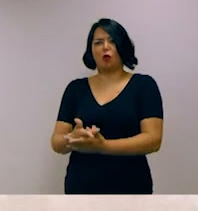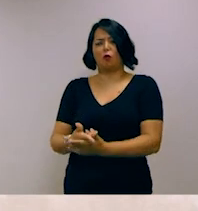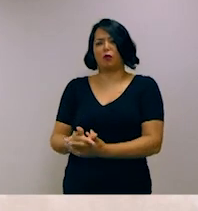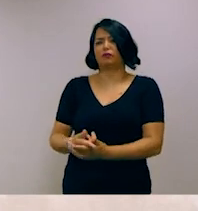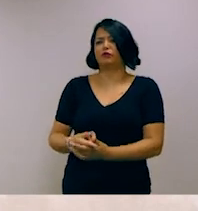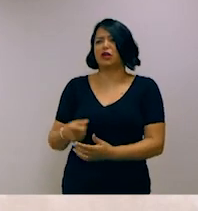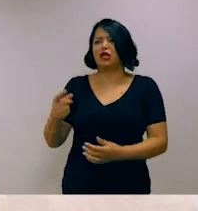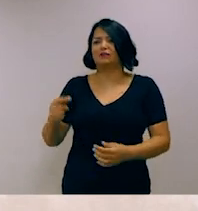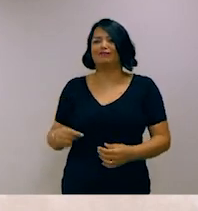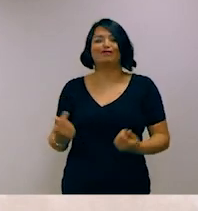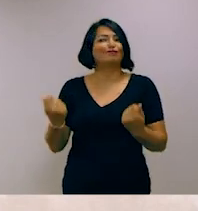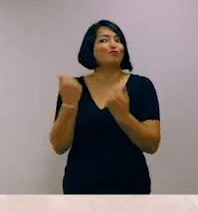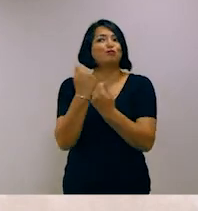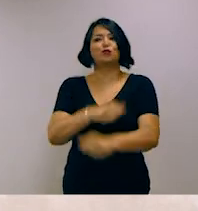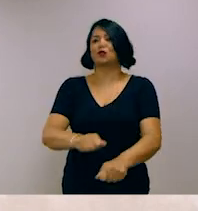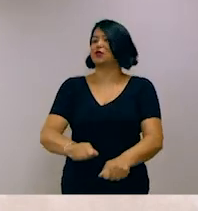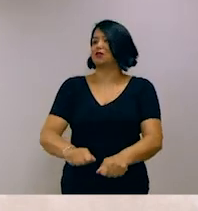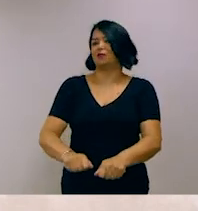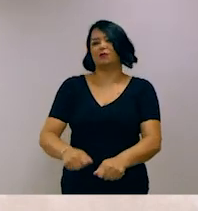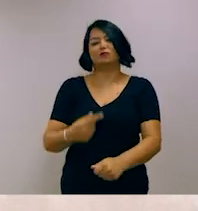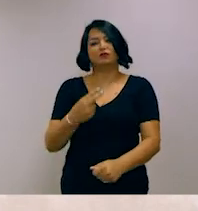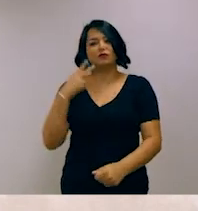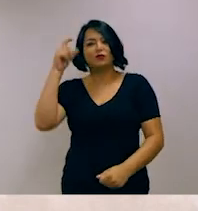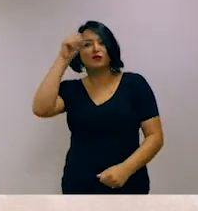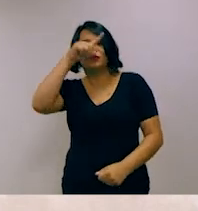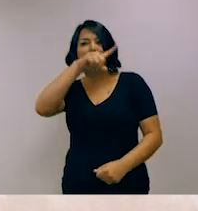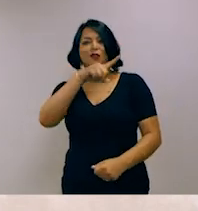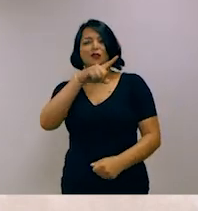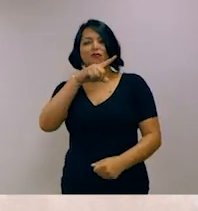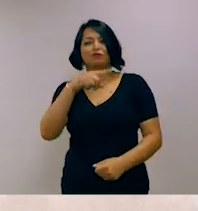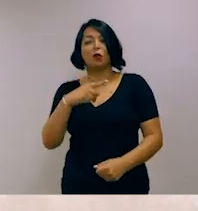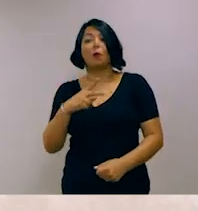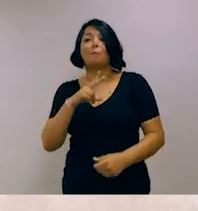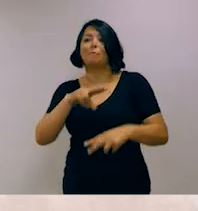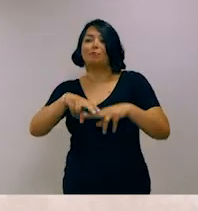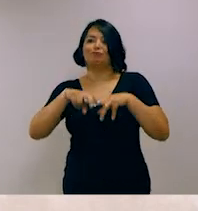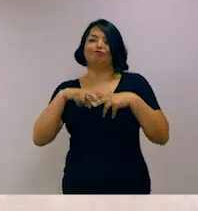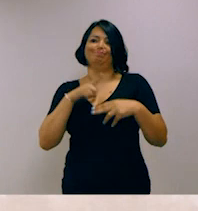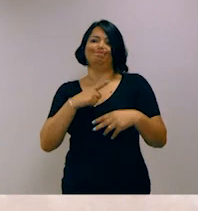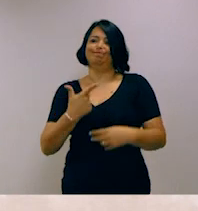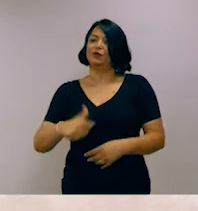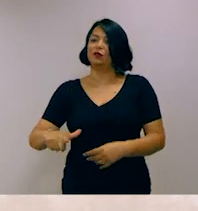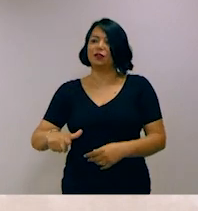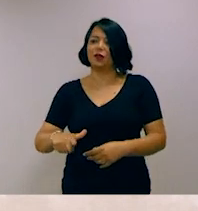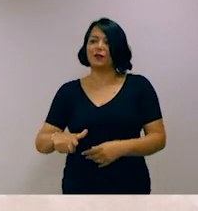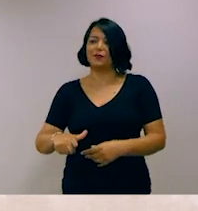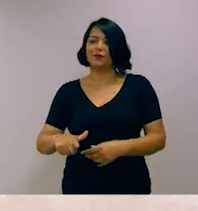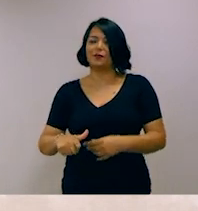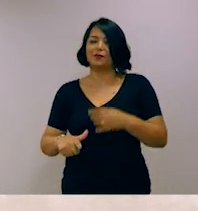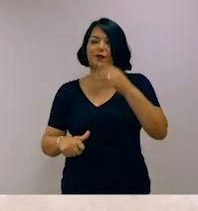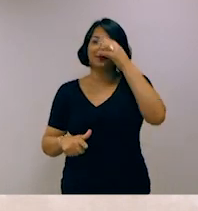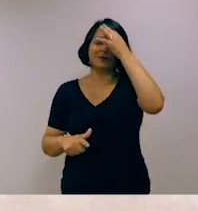public agencies buy. This would be impossible to do. And it doesn't exist.